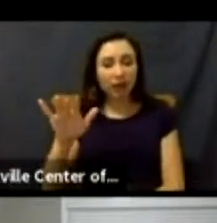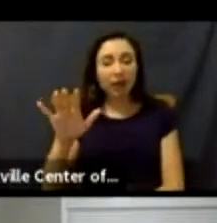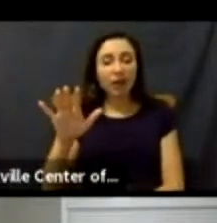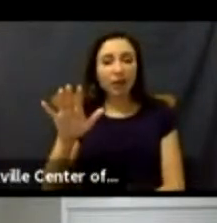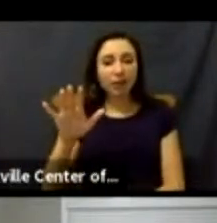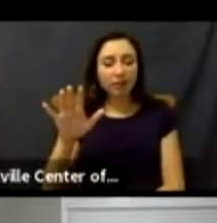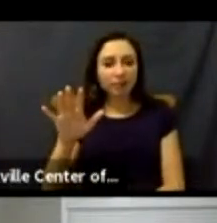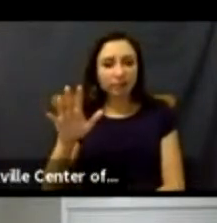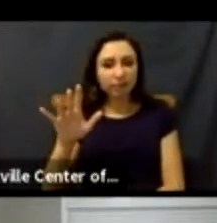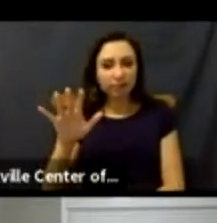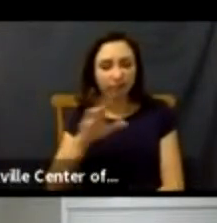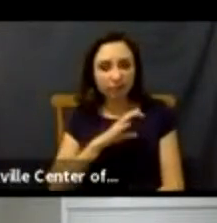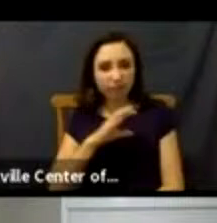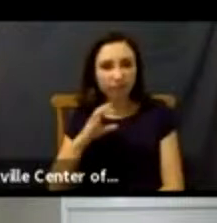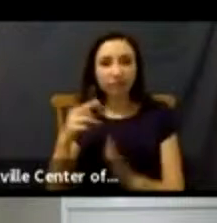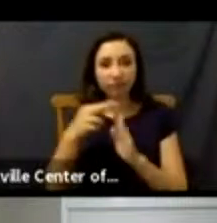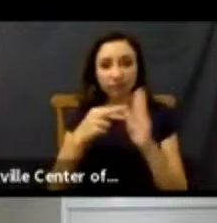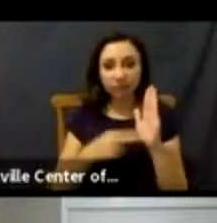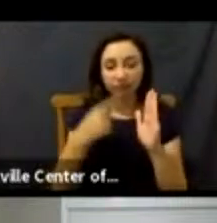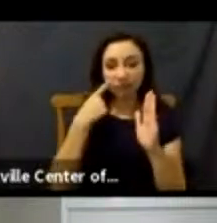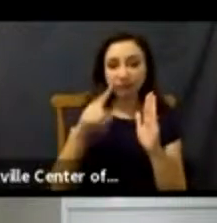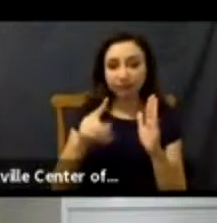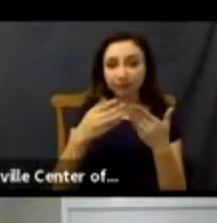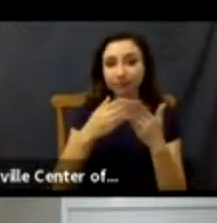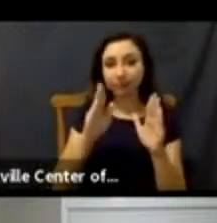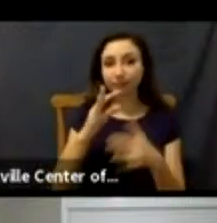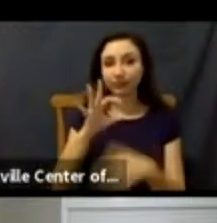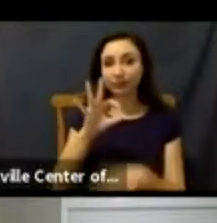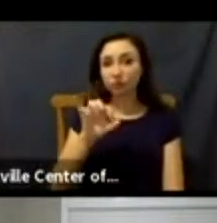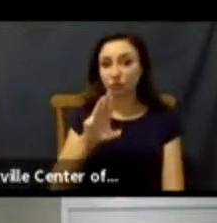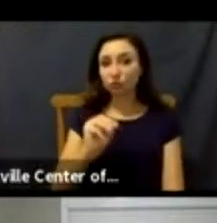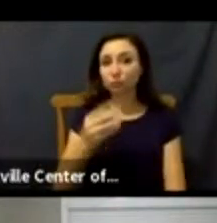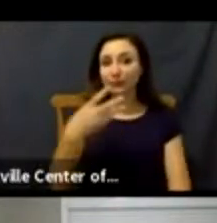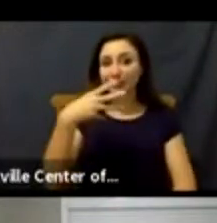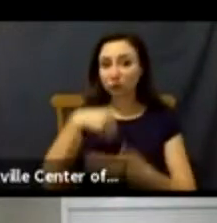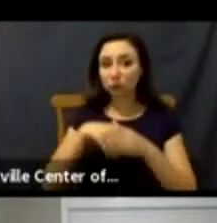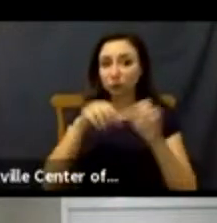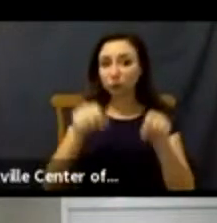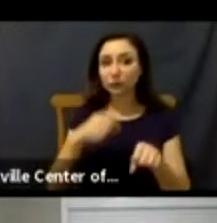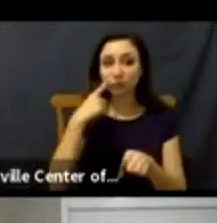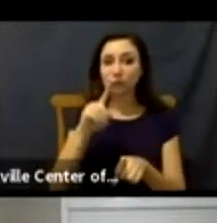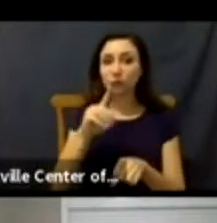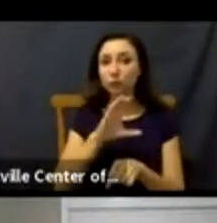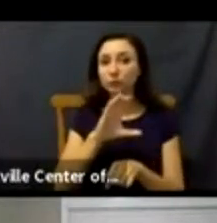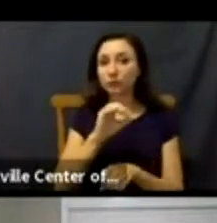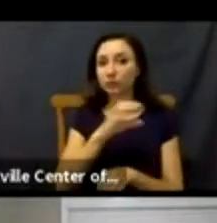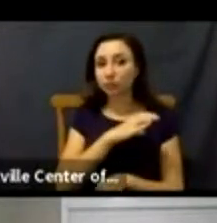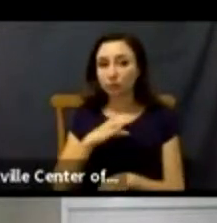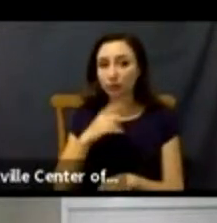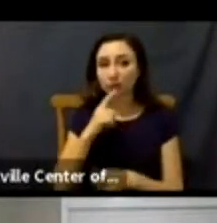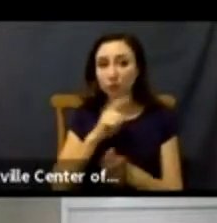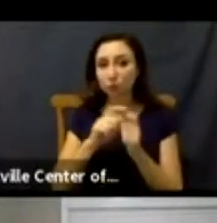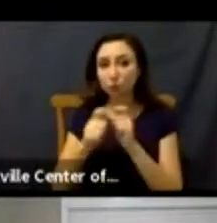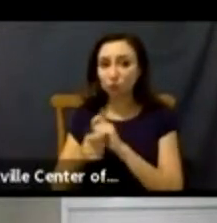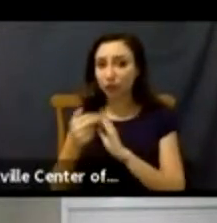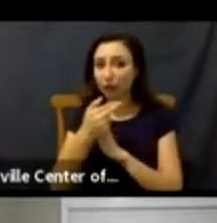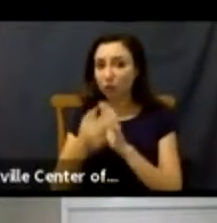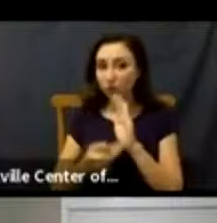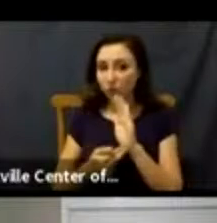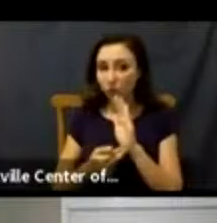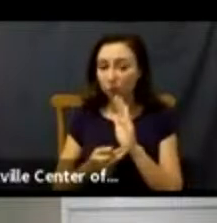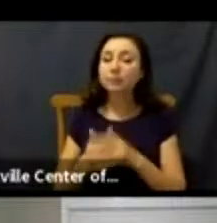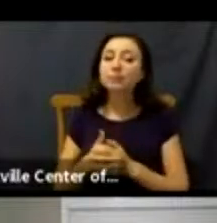the rules for public forum include the ability for county commission to change the rules.